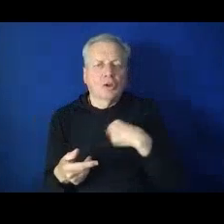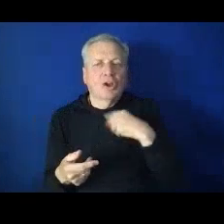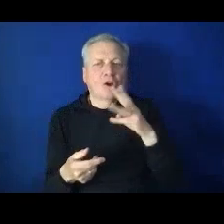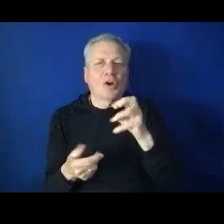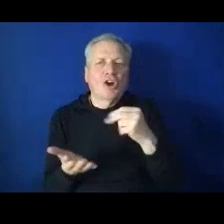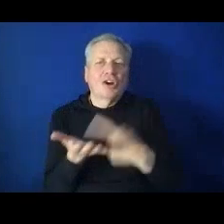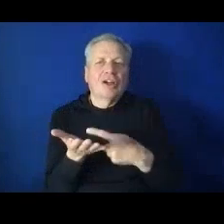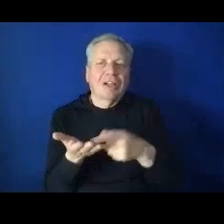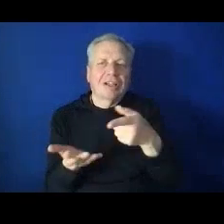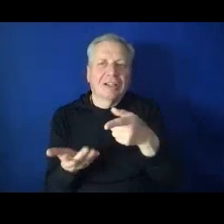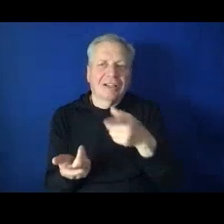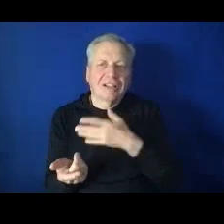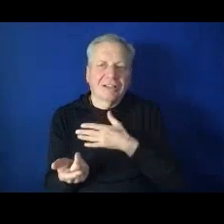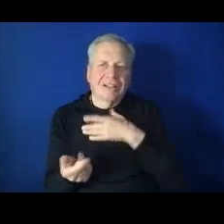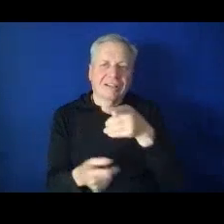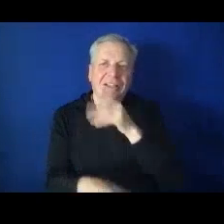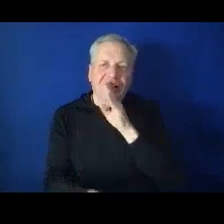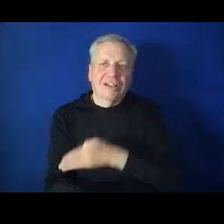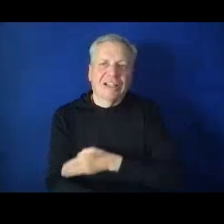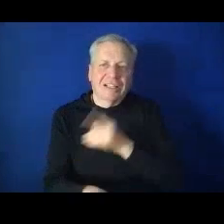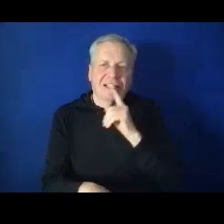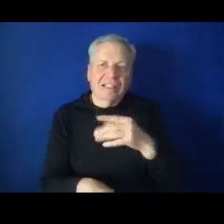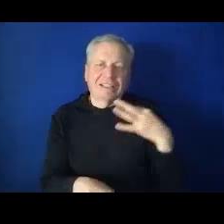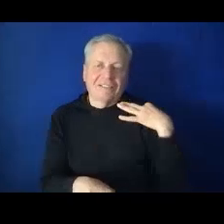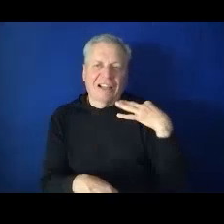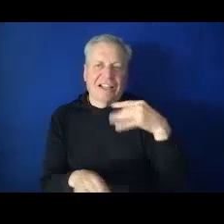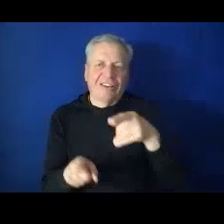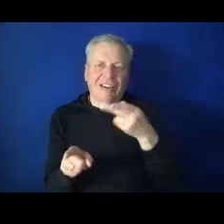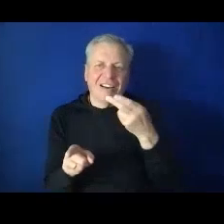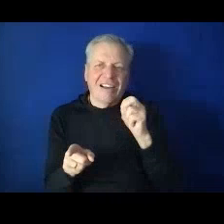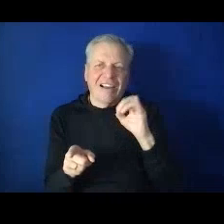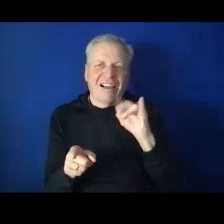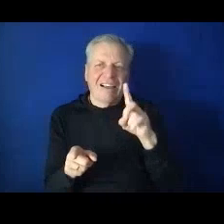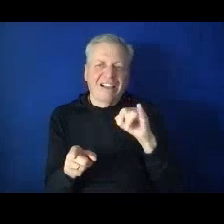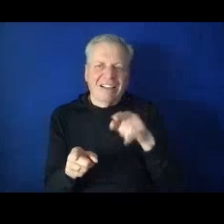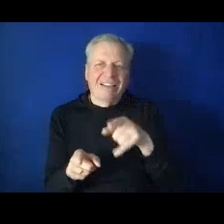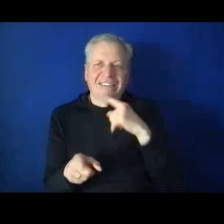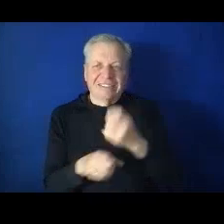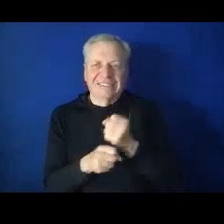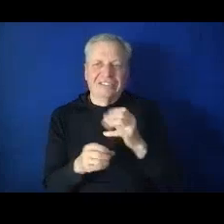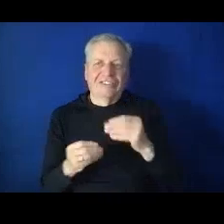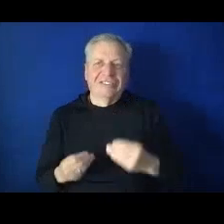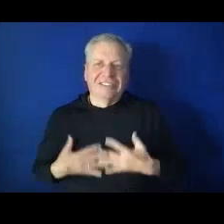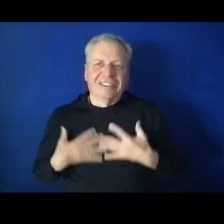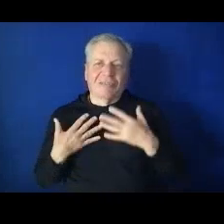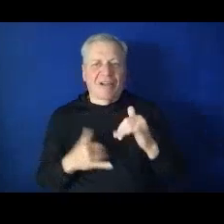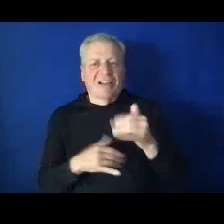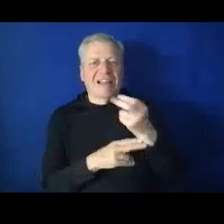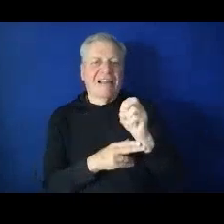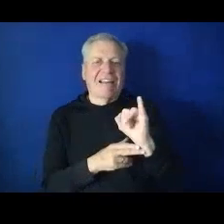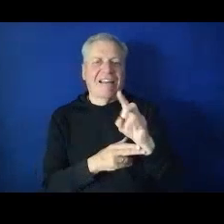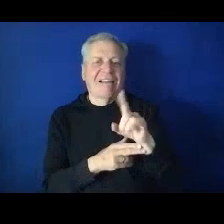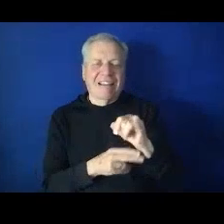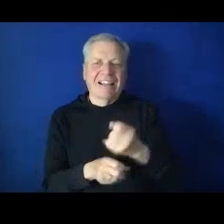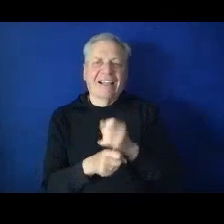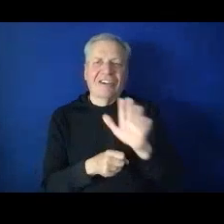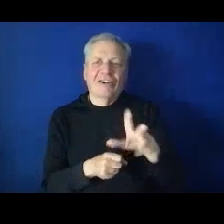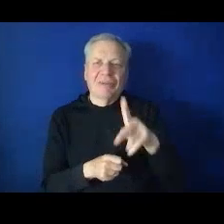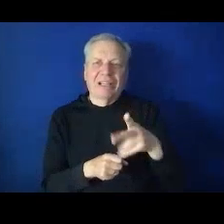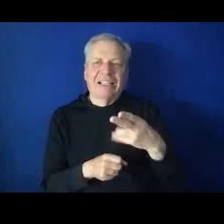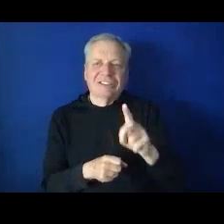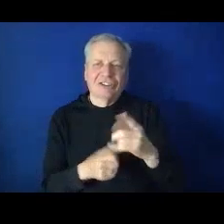my daughter used to volunteer for Heidi, and she got so inspired by Heidi that she's getting her PhD now